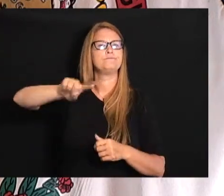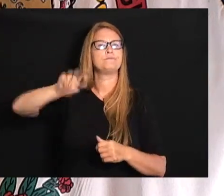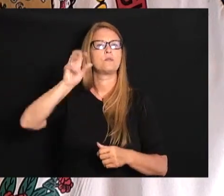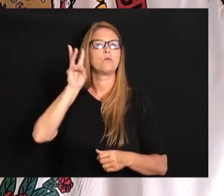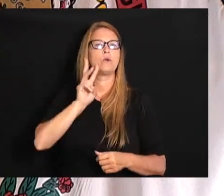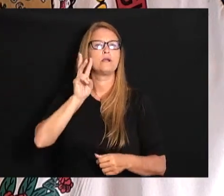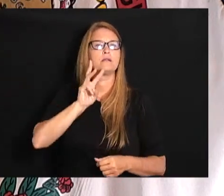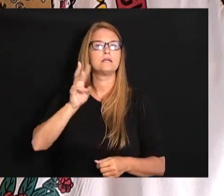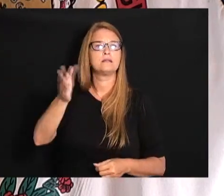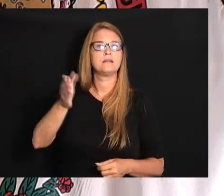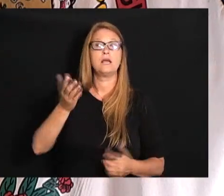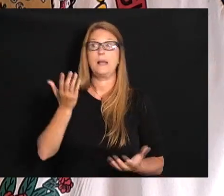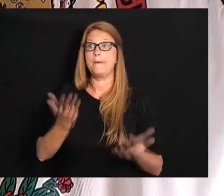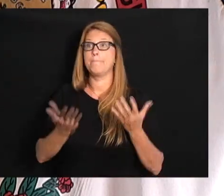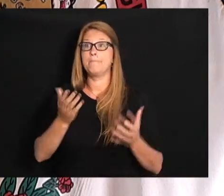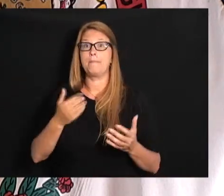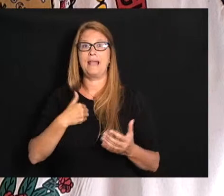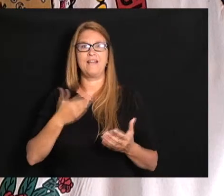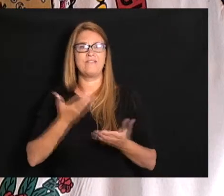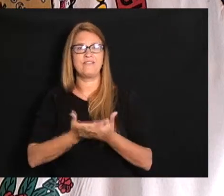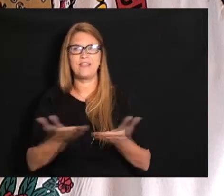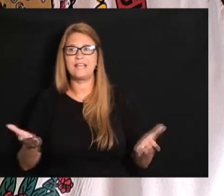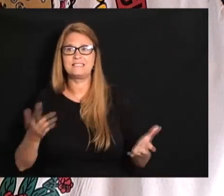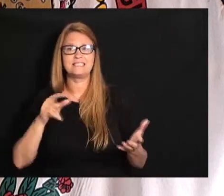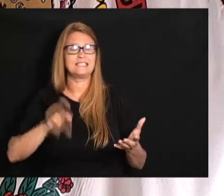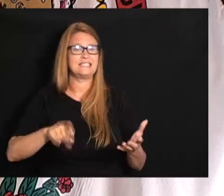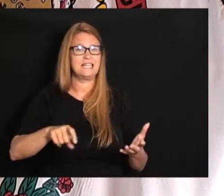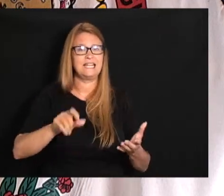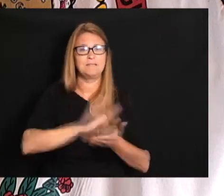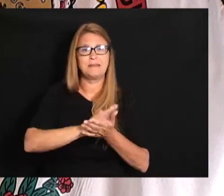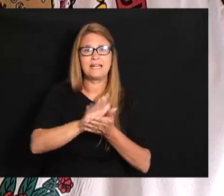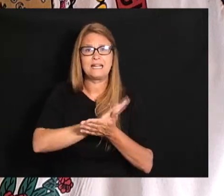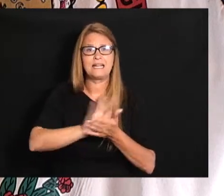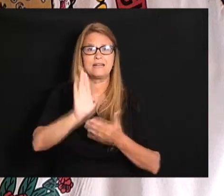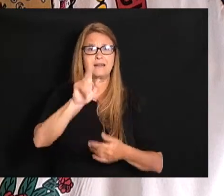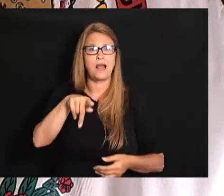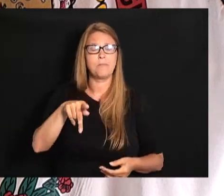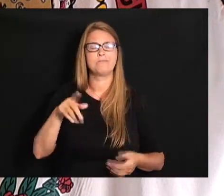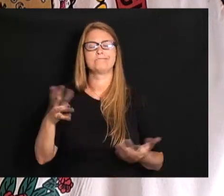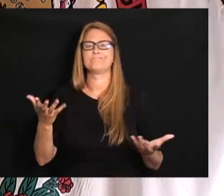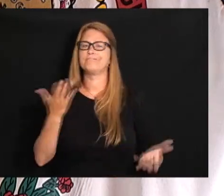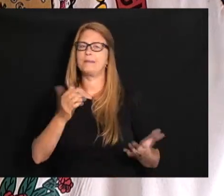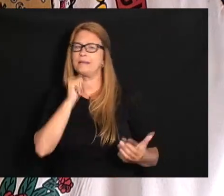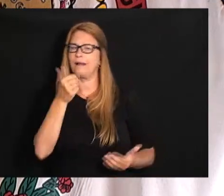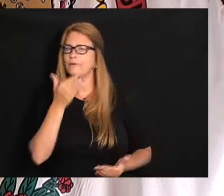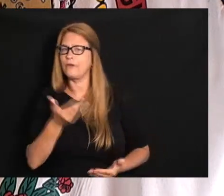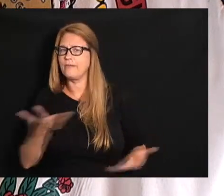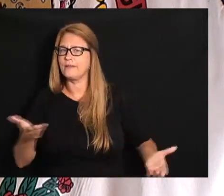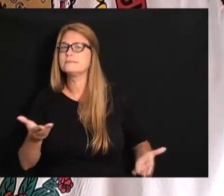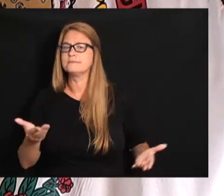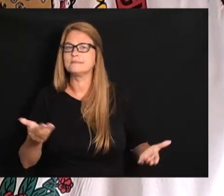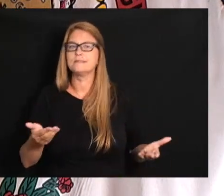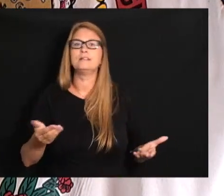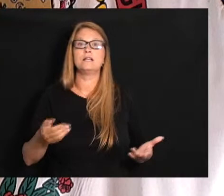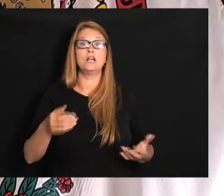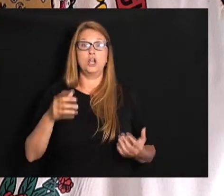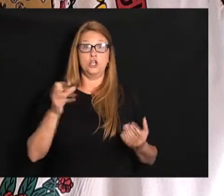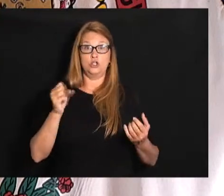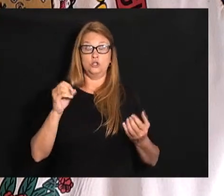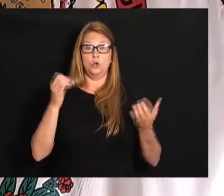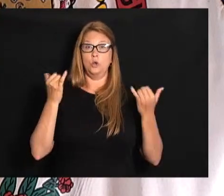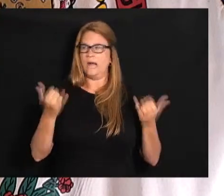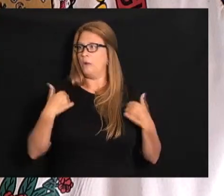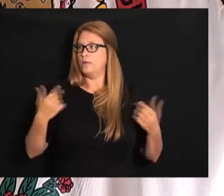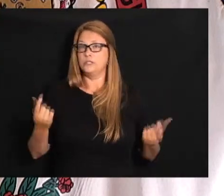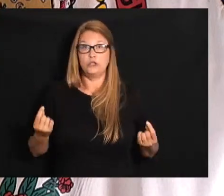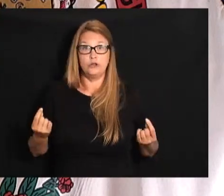a lot of stuff that's gone in the ground there that's probably not very good stuff. And so from the standpoint of what are we going